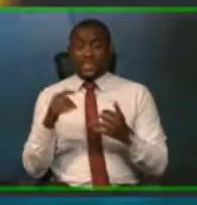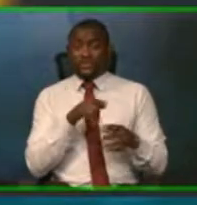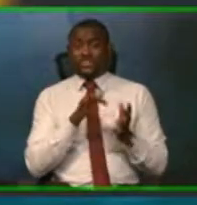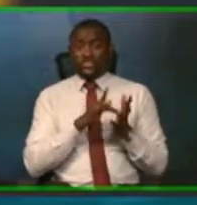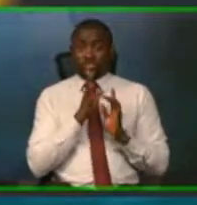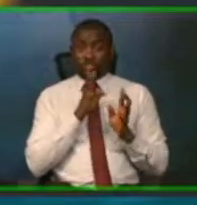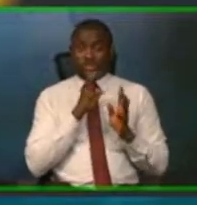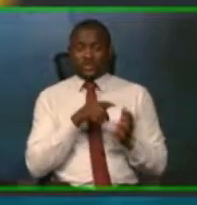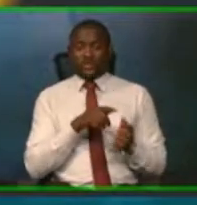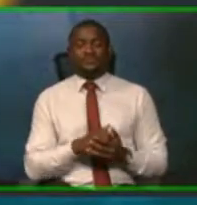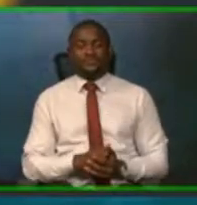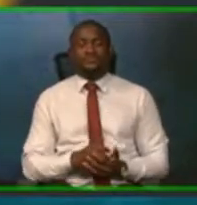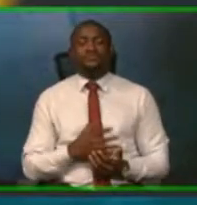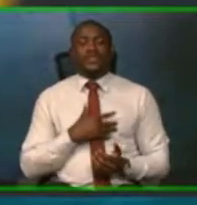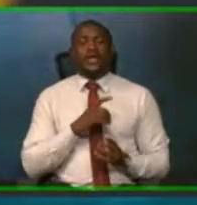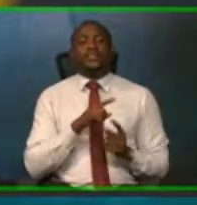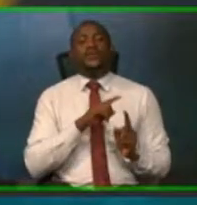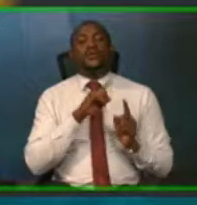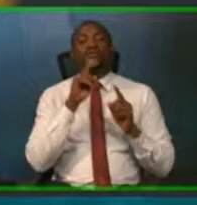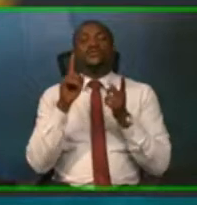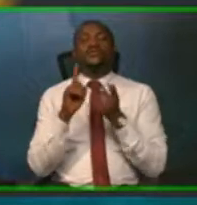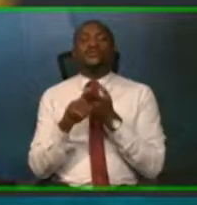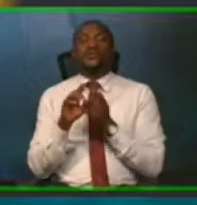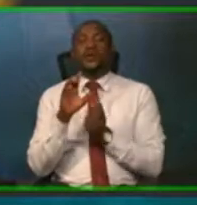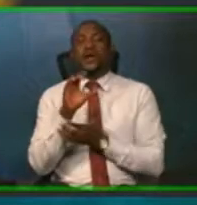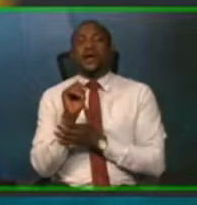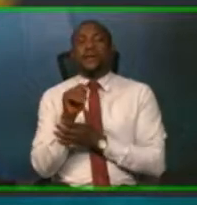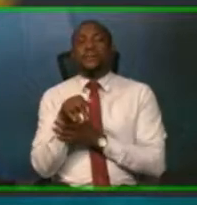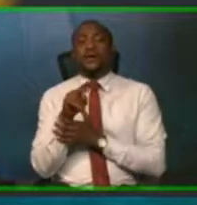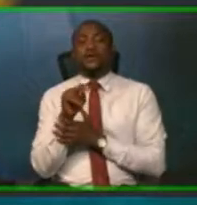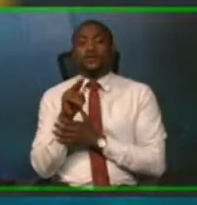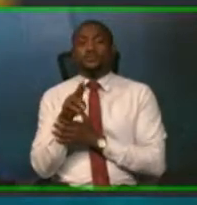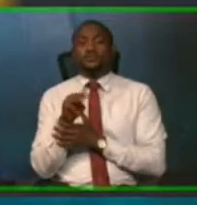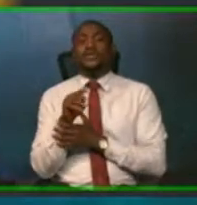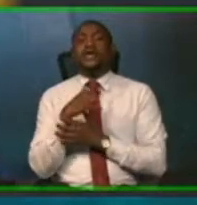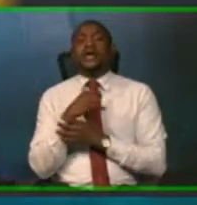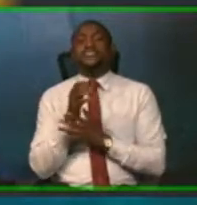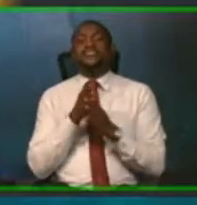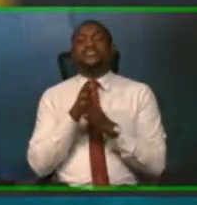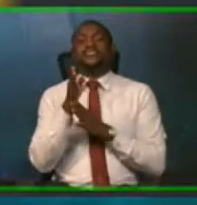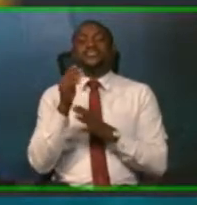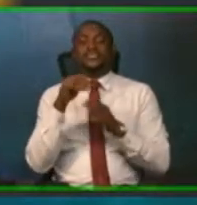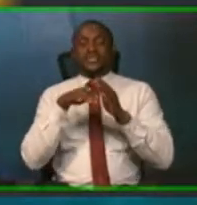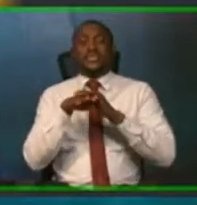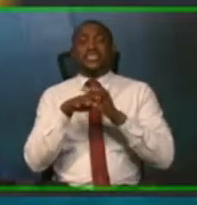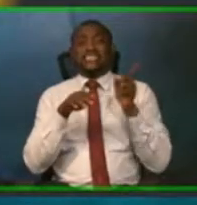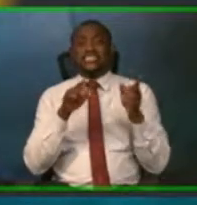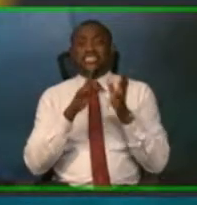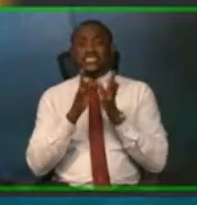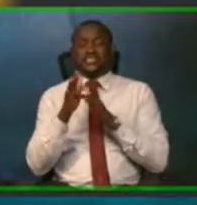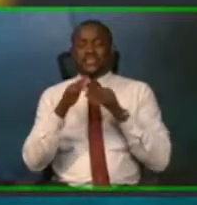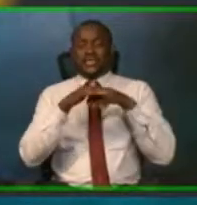they went to Capernaum, and straightway on the Sabbath day, he entered into the synagogue.